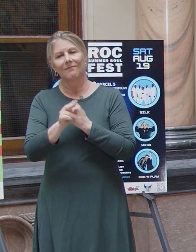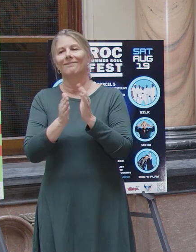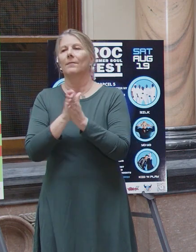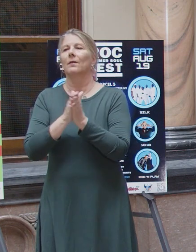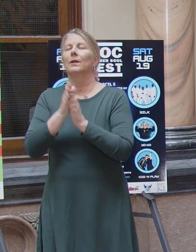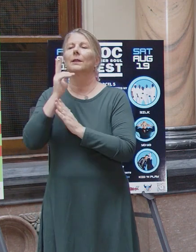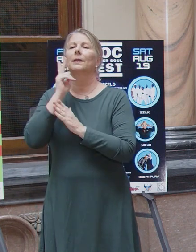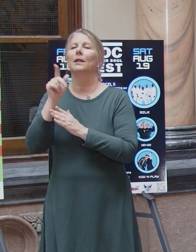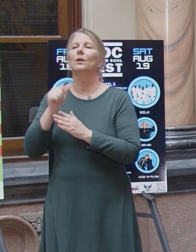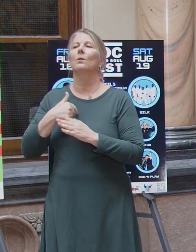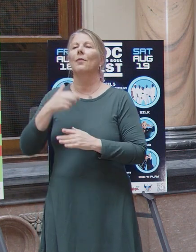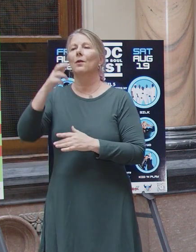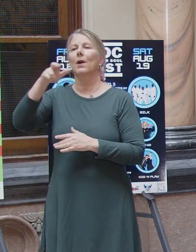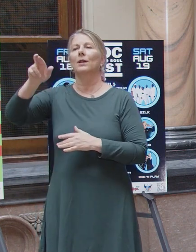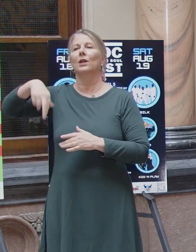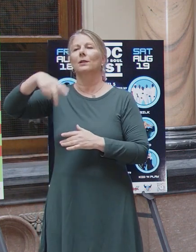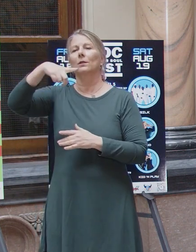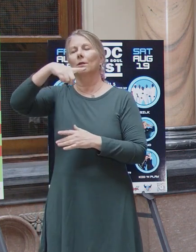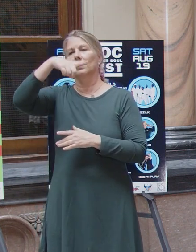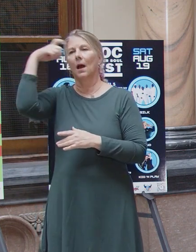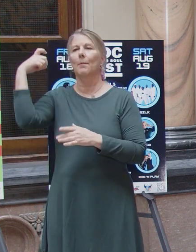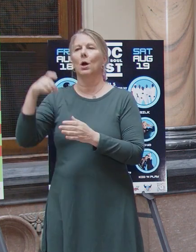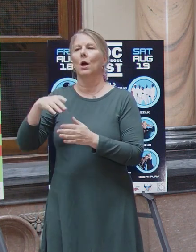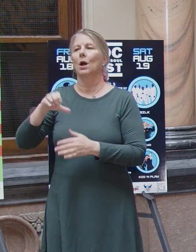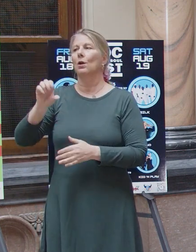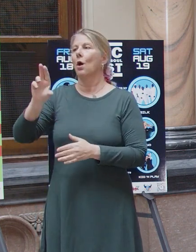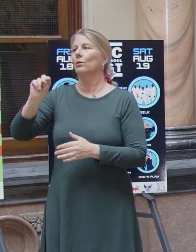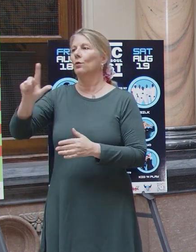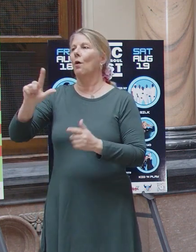Summer Soul Festival. Thank you.